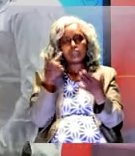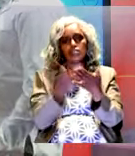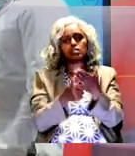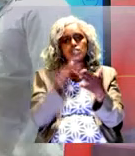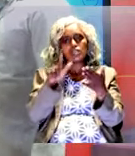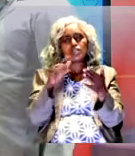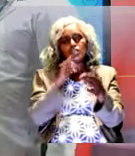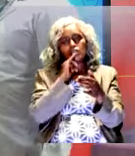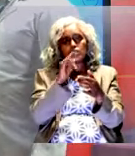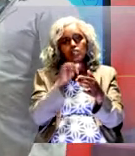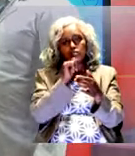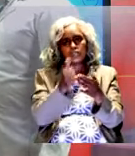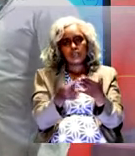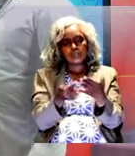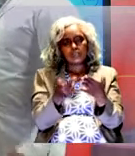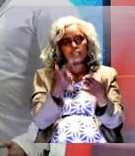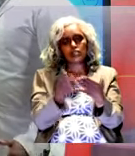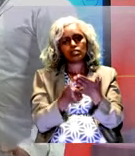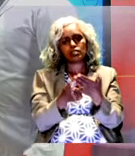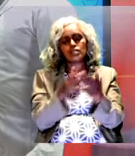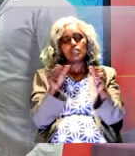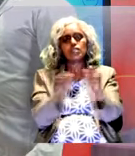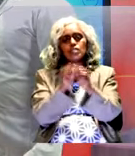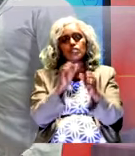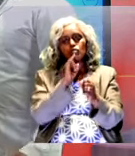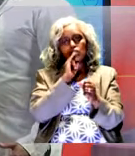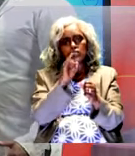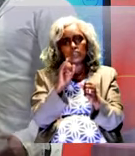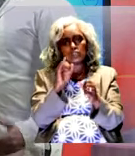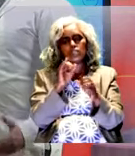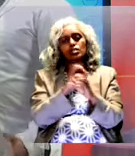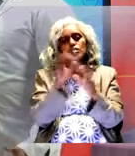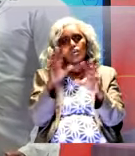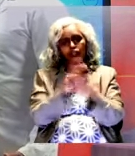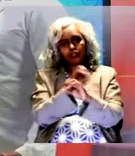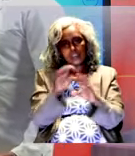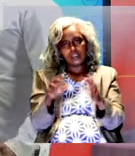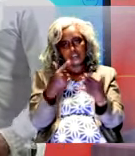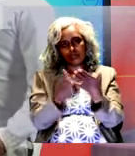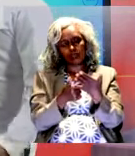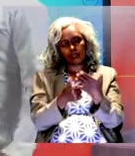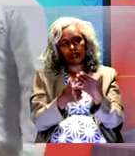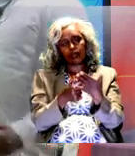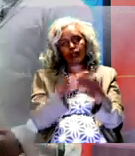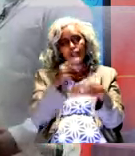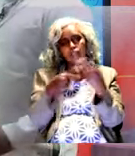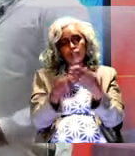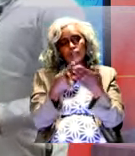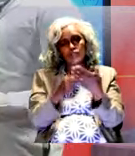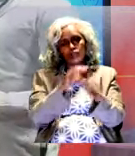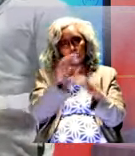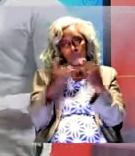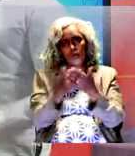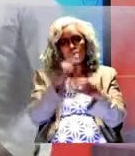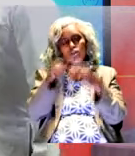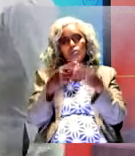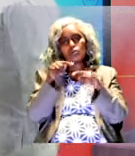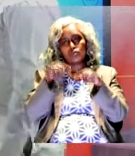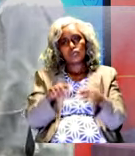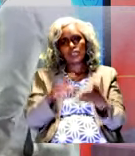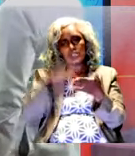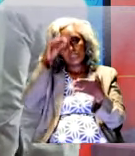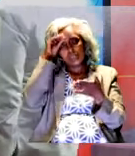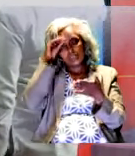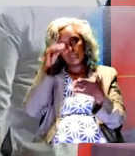L doesn't exist, in that case, the sequence, we say that sequence diverges. So this is all about today's